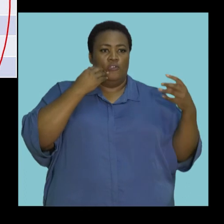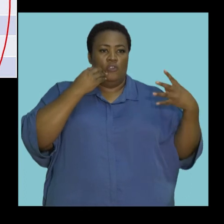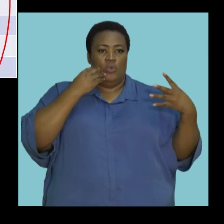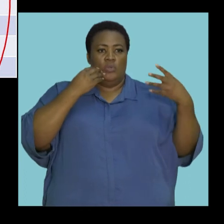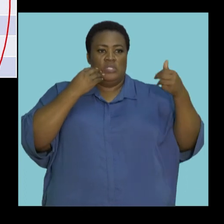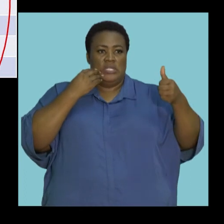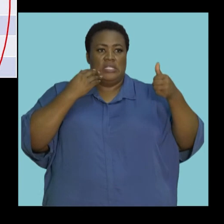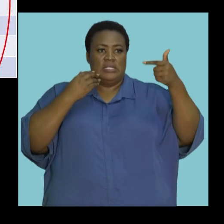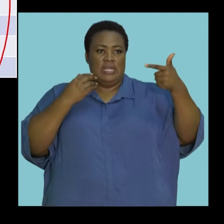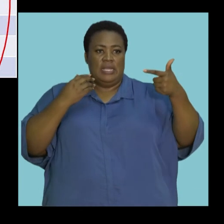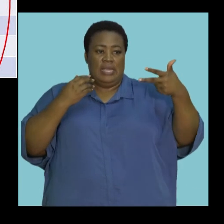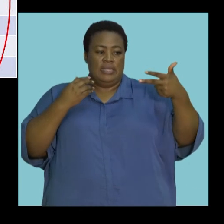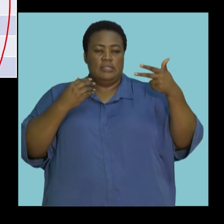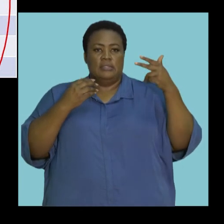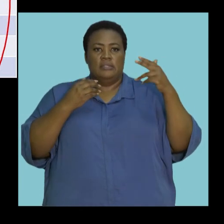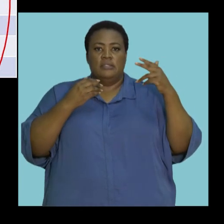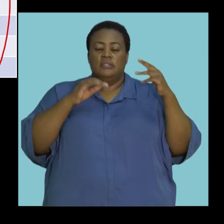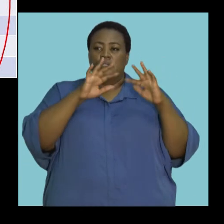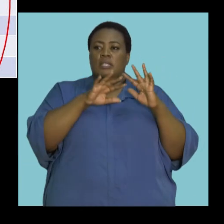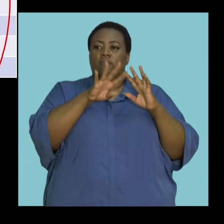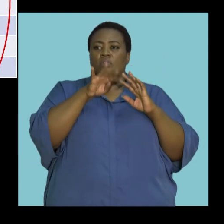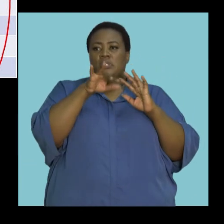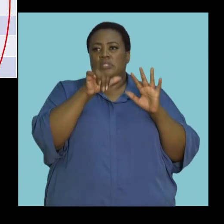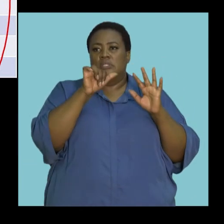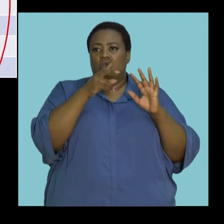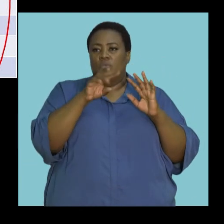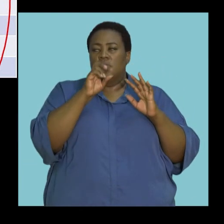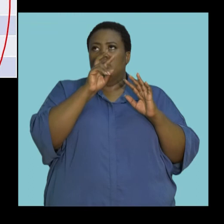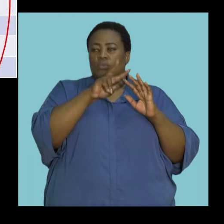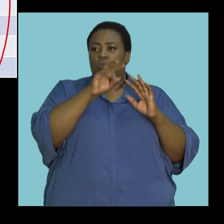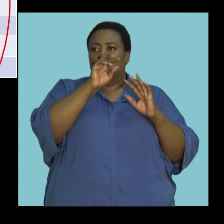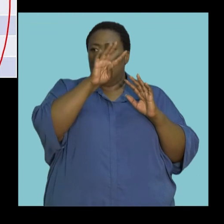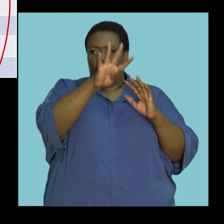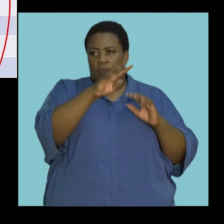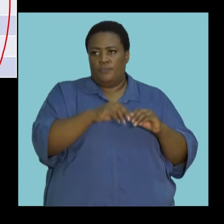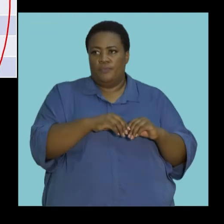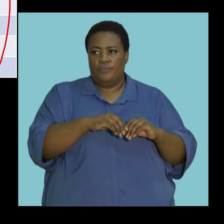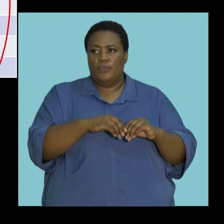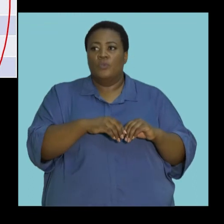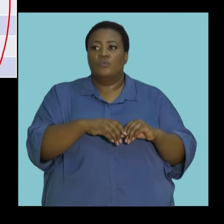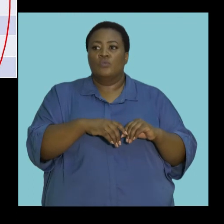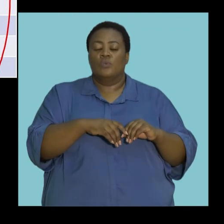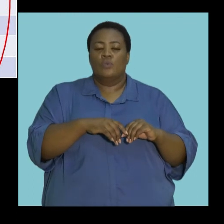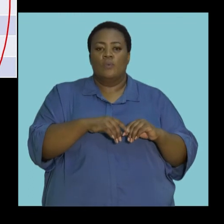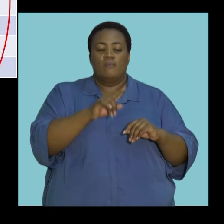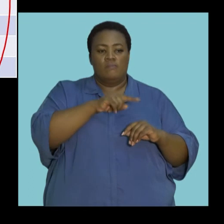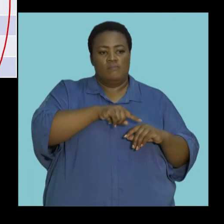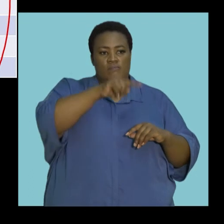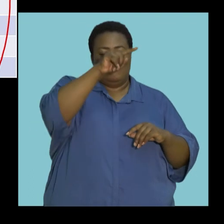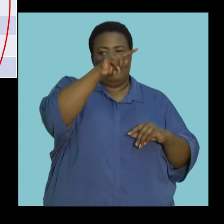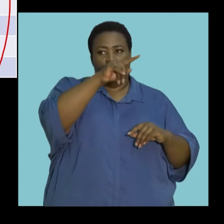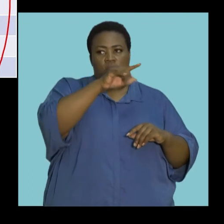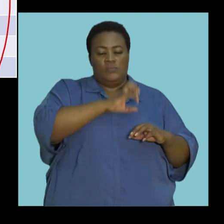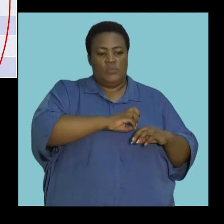probably if I go 2, 4, 6, 8, 10, 12, 14, 16, 18, 20, 22, 24. So that would be